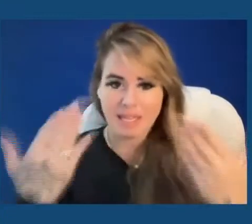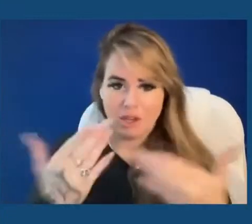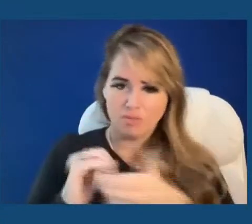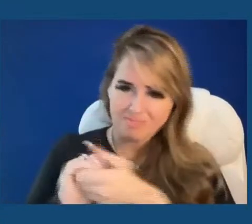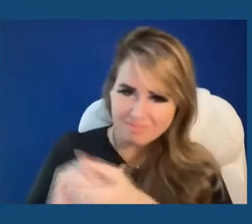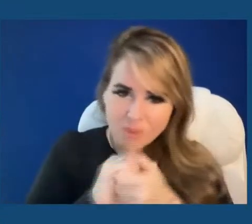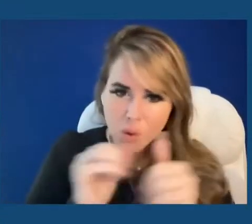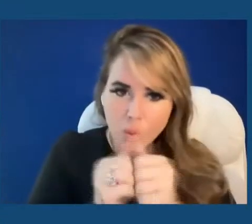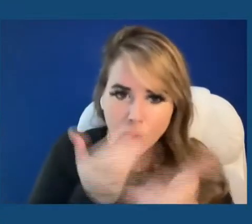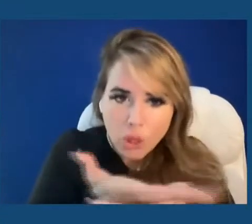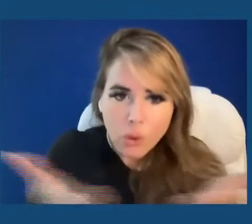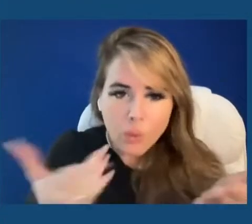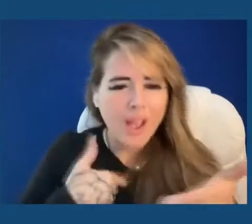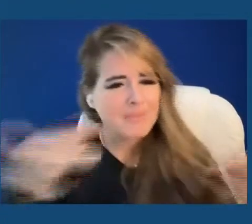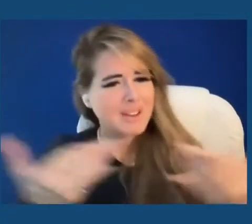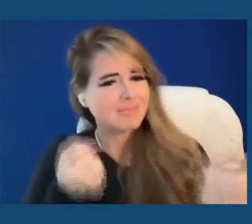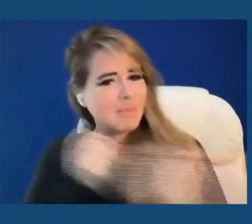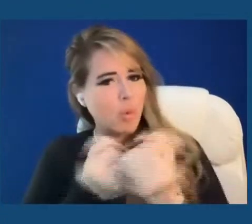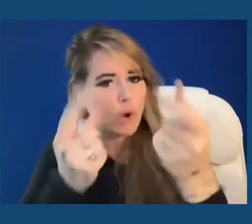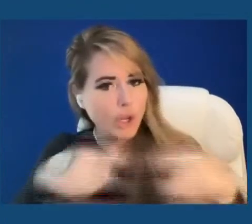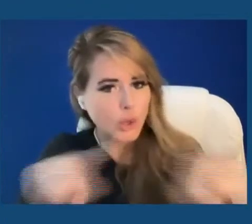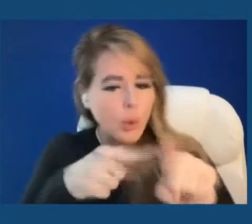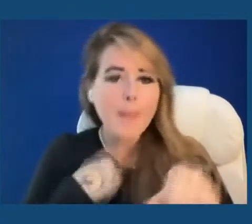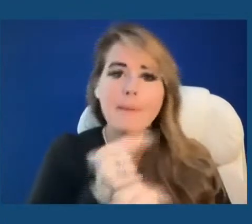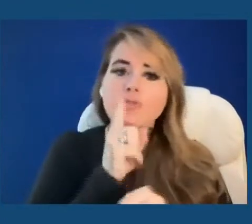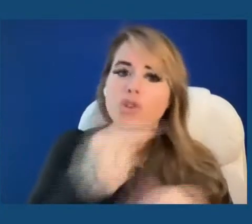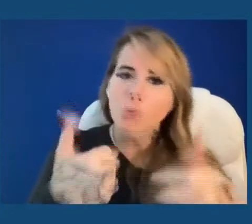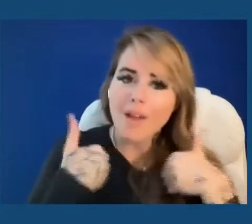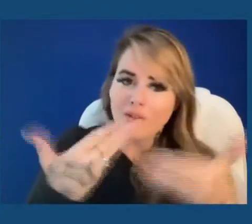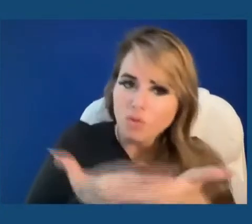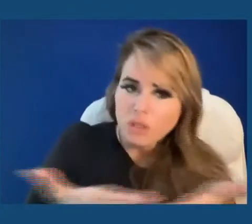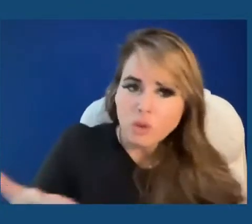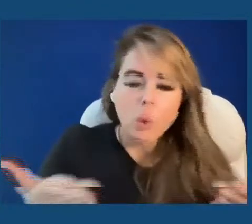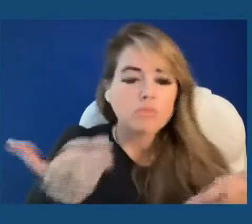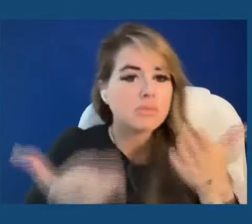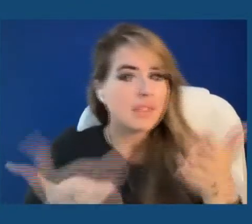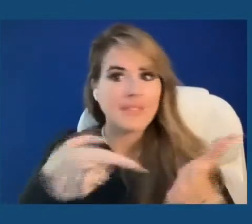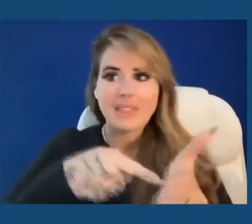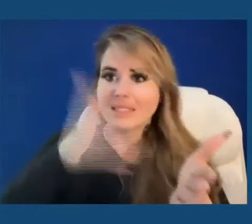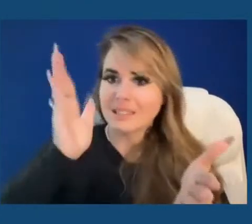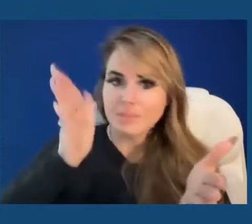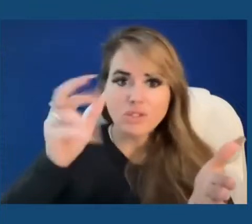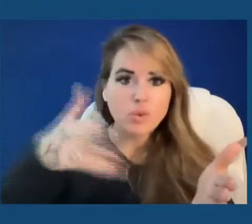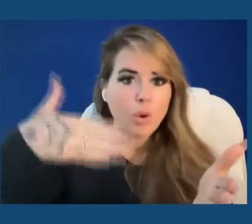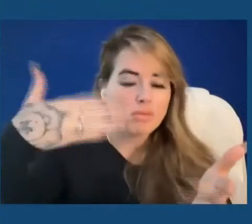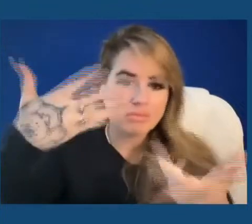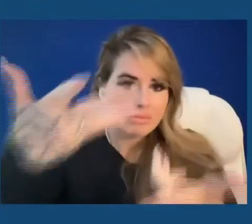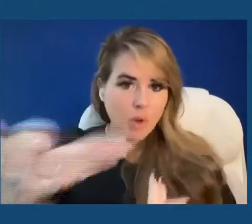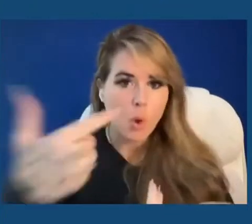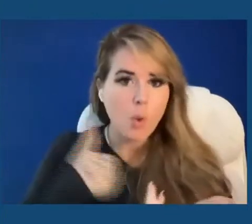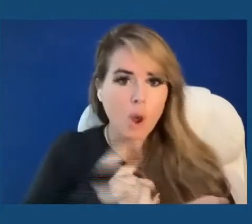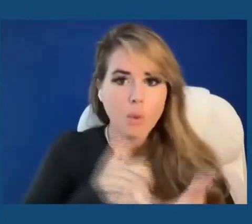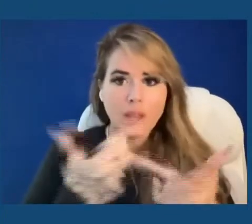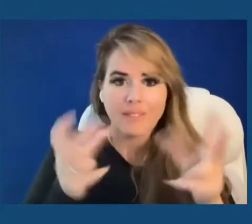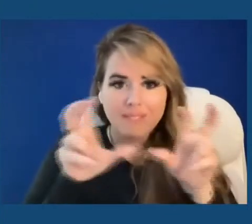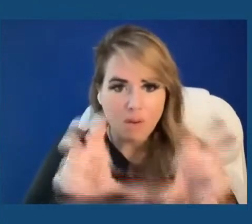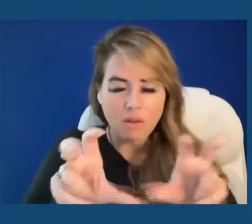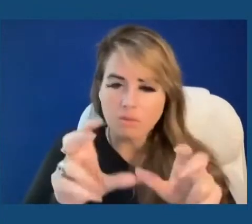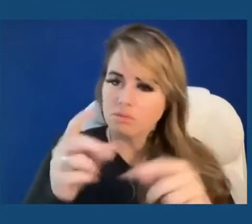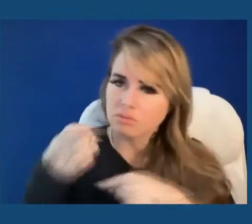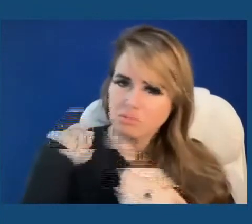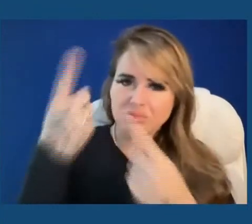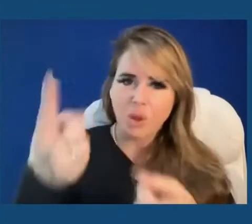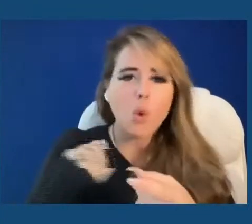at your side. I'll make sure you have the resources, whether it's this beach, it's beaches that we invested in earlier this summer, trying to make a